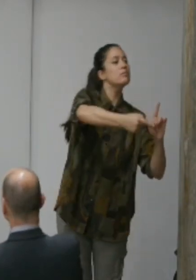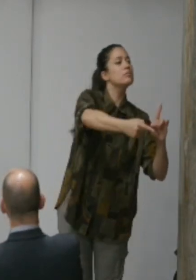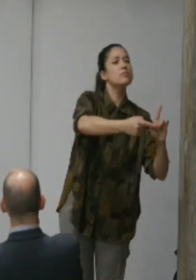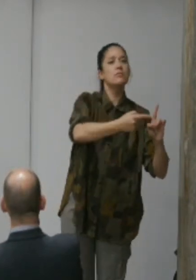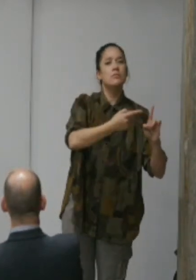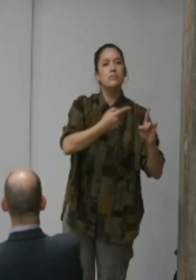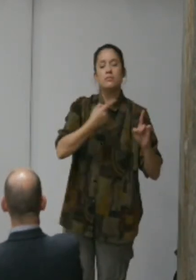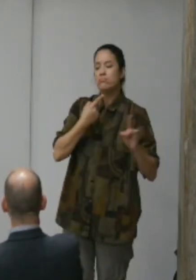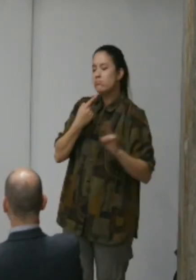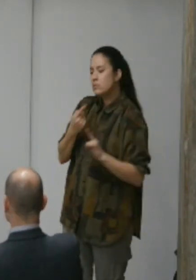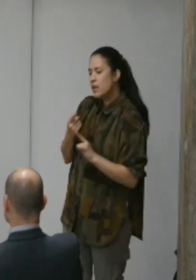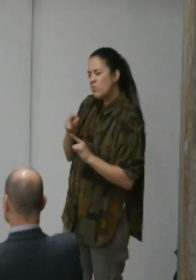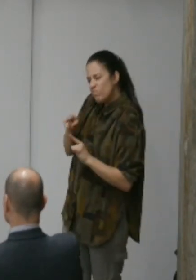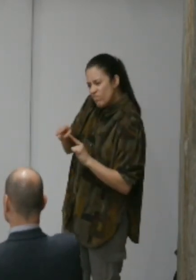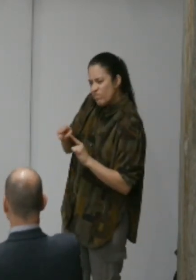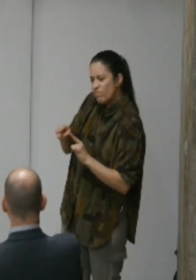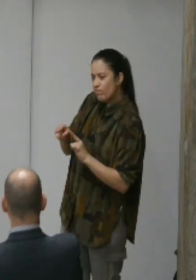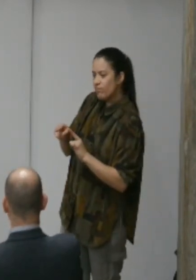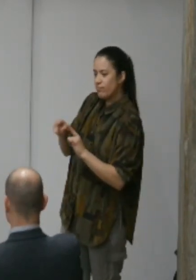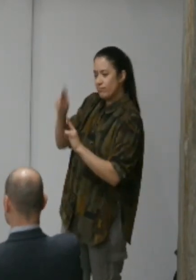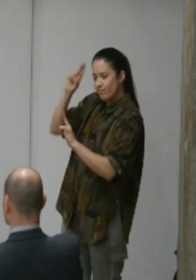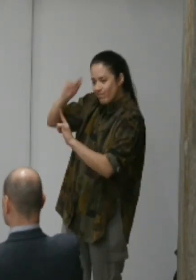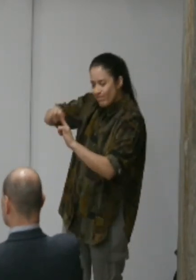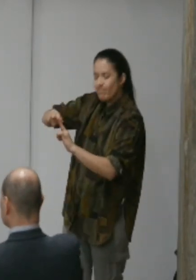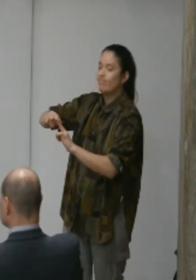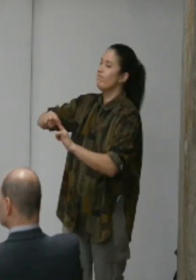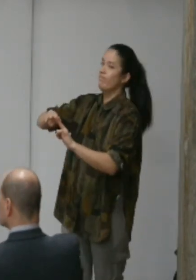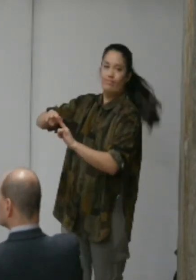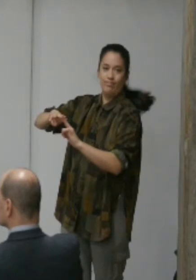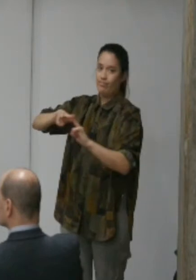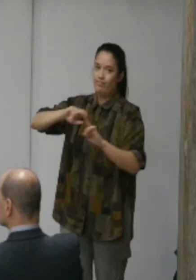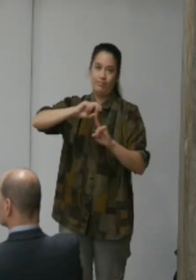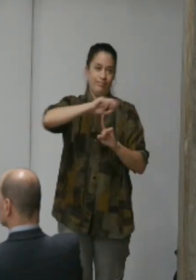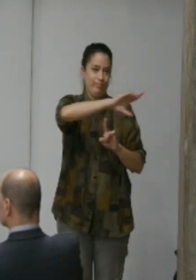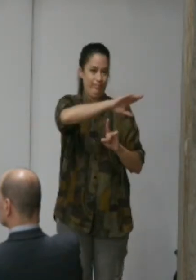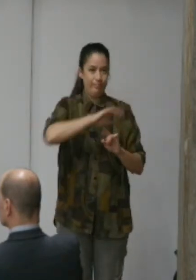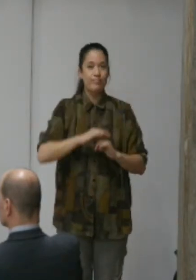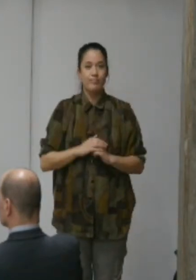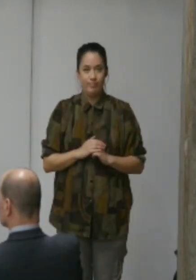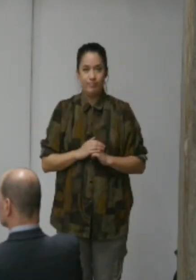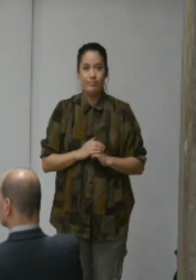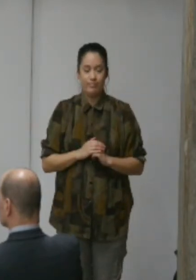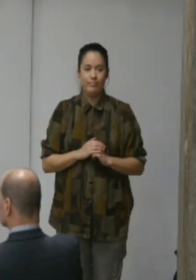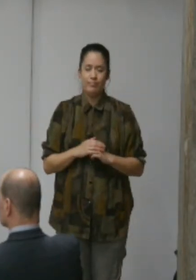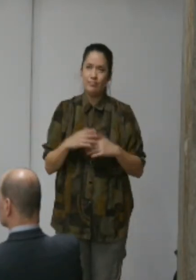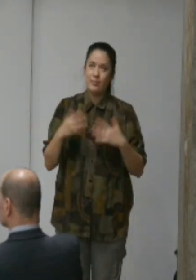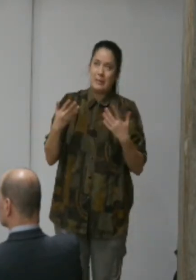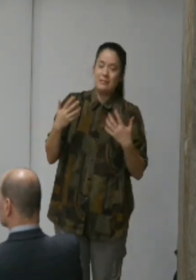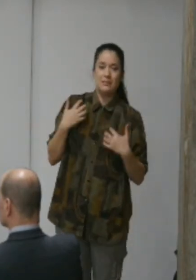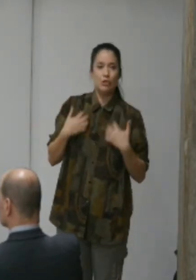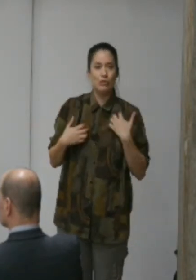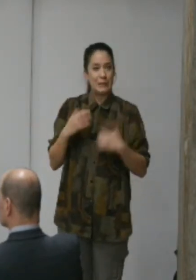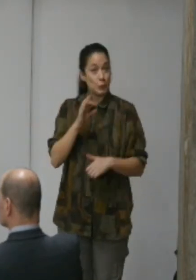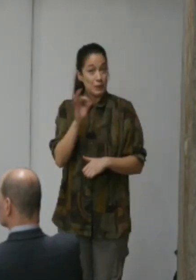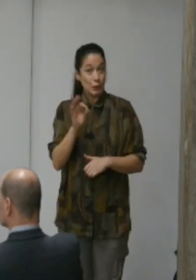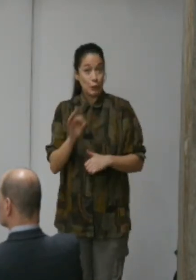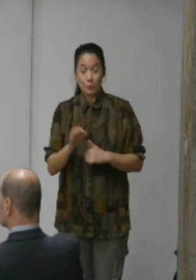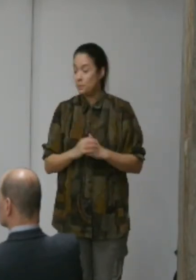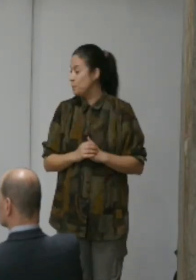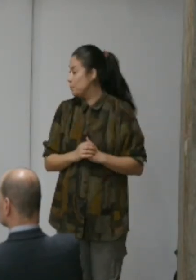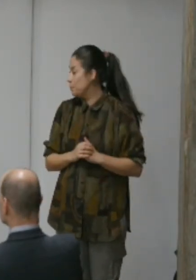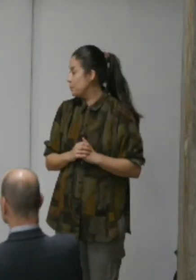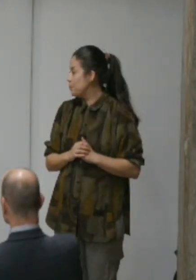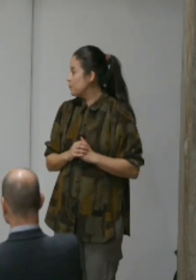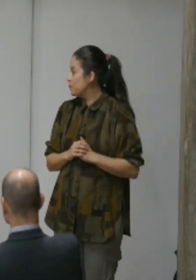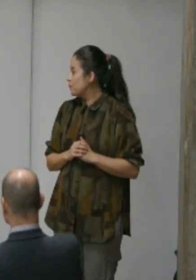And it really made me think, actually, Dorica, of the question that you asked to be asked, as it were.